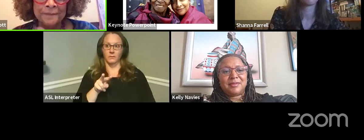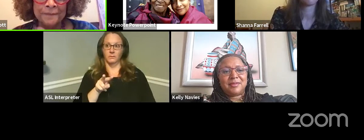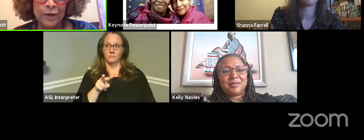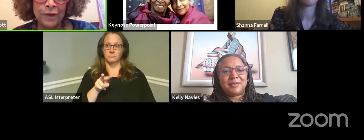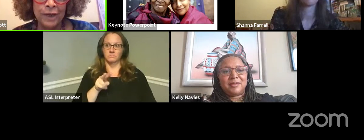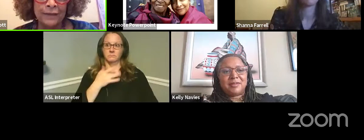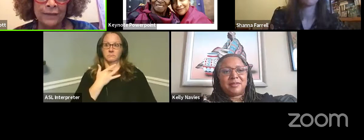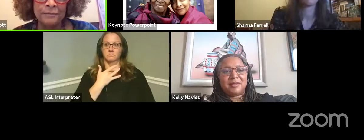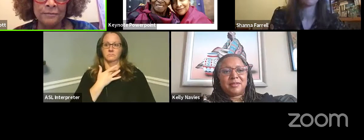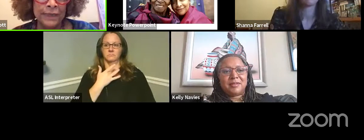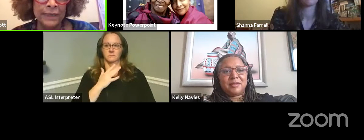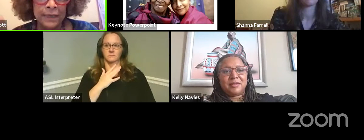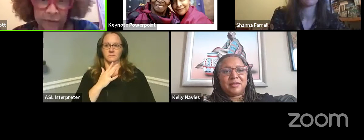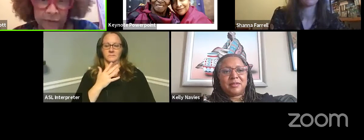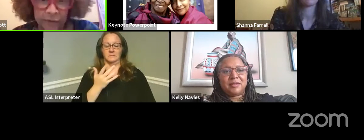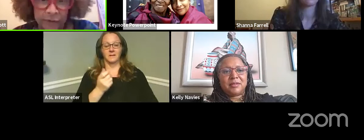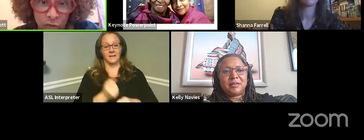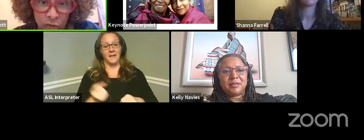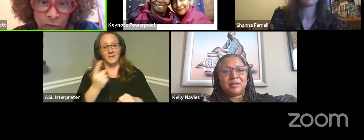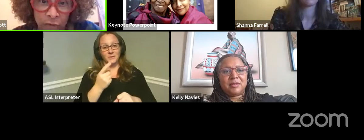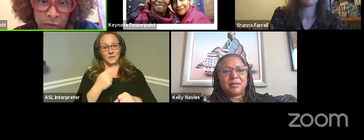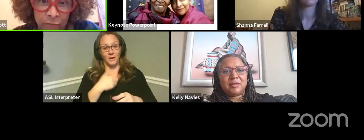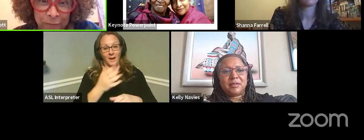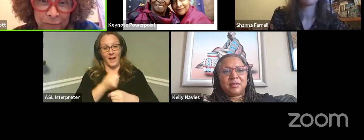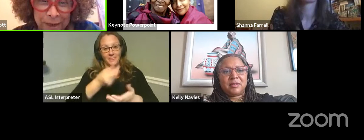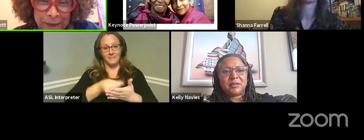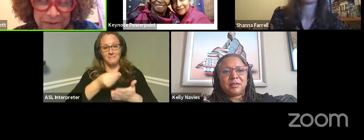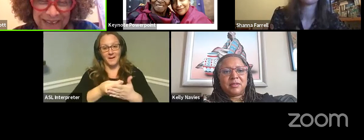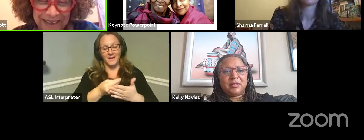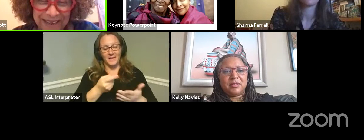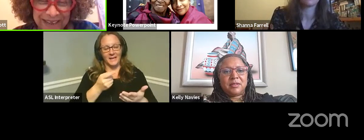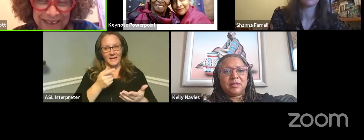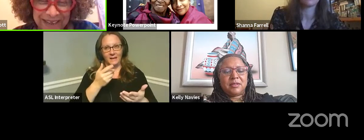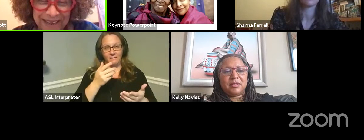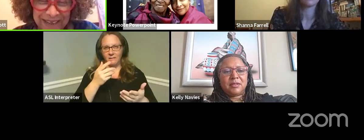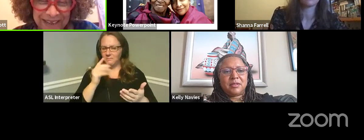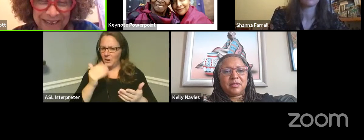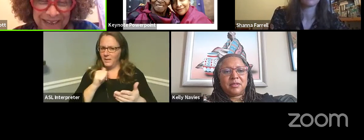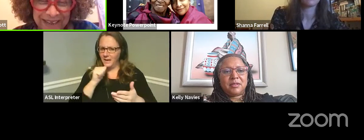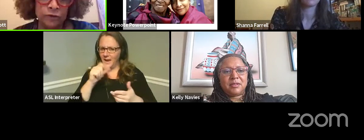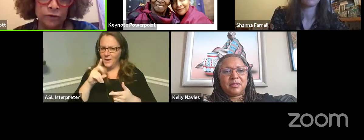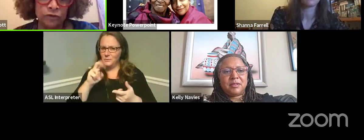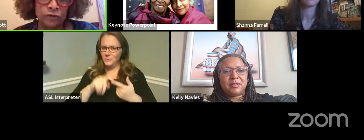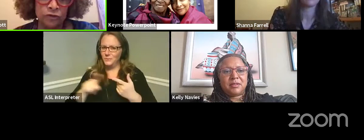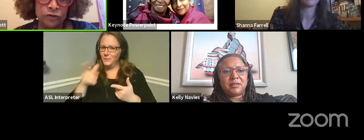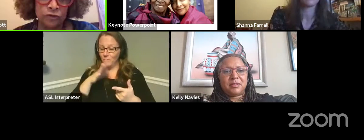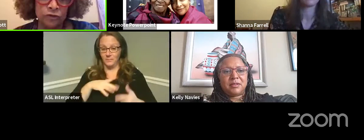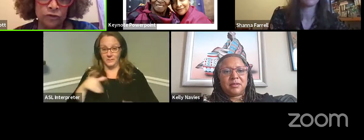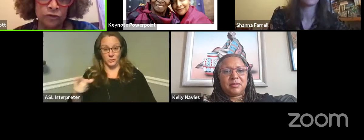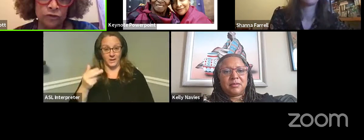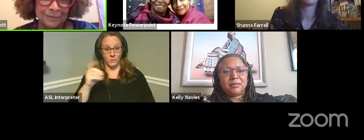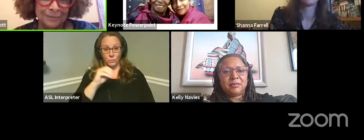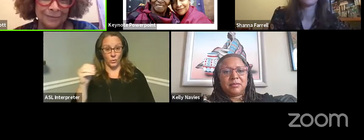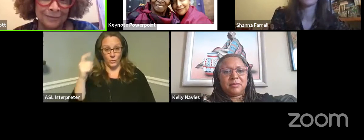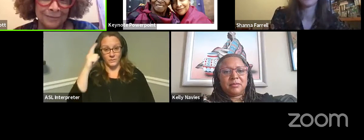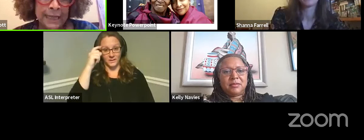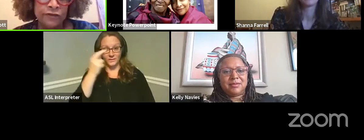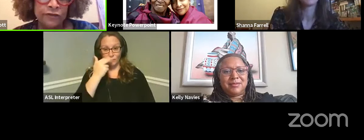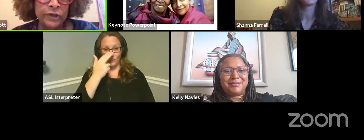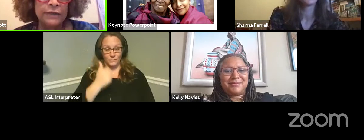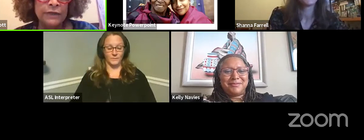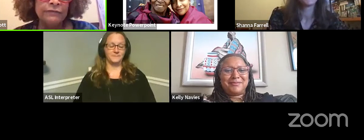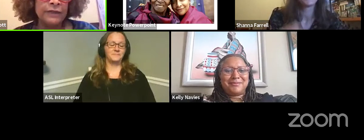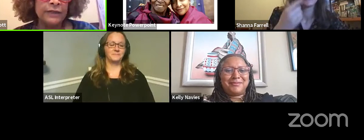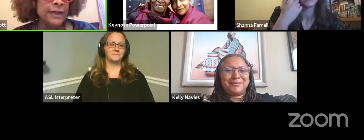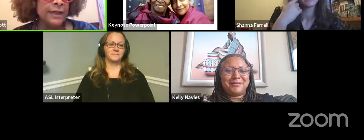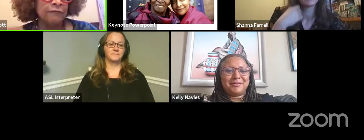Ah! Next year, I got the money. It had nothing to do with her, though, from what I understand, because she didn't have a sense of humor. That you